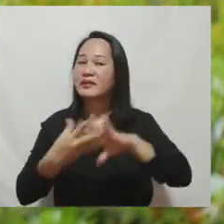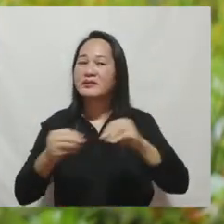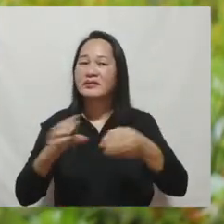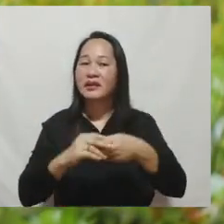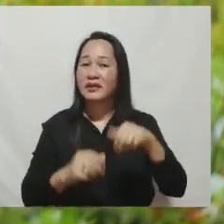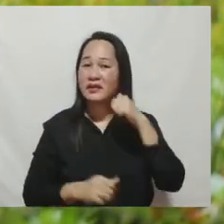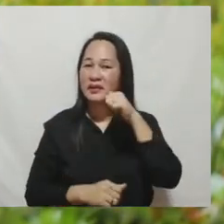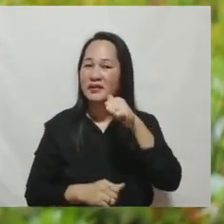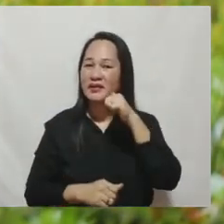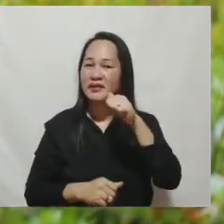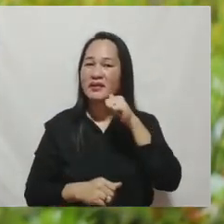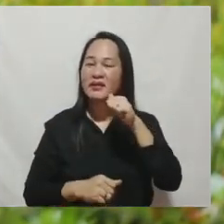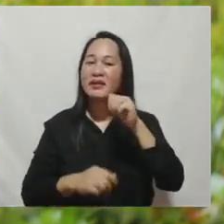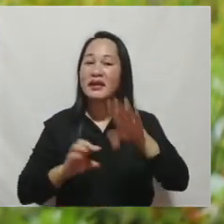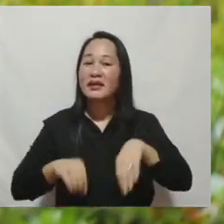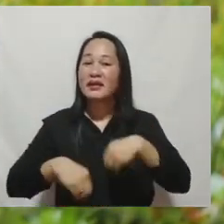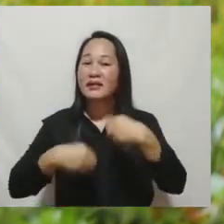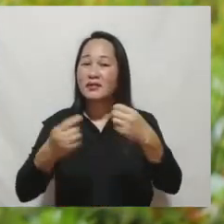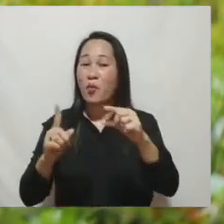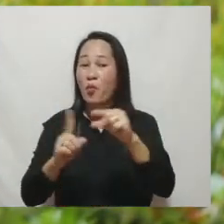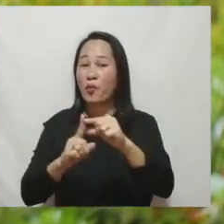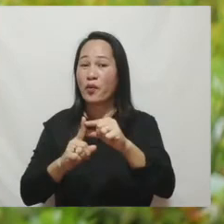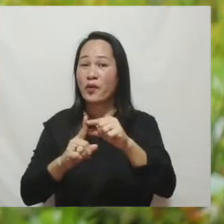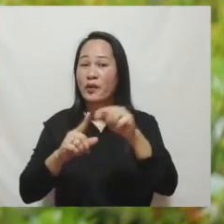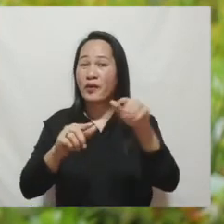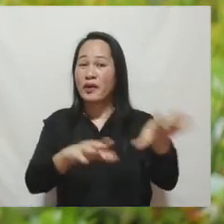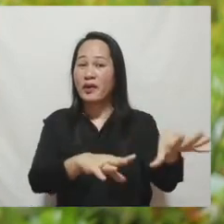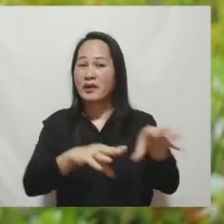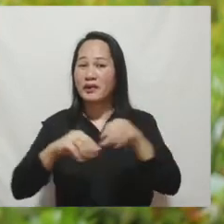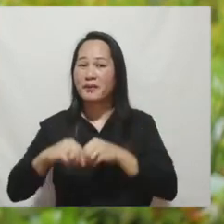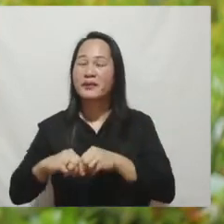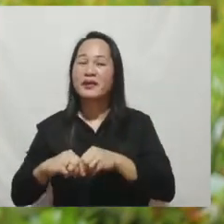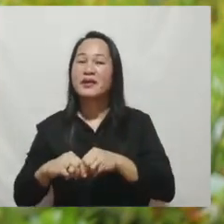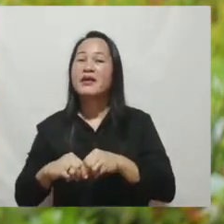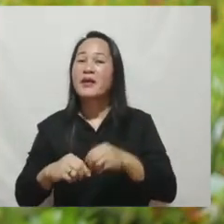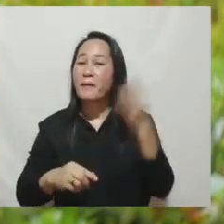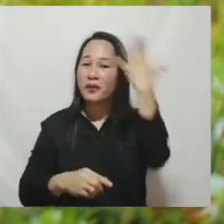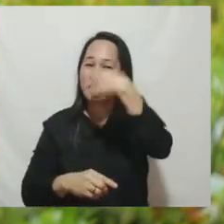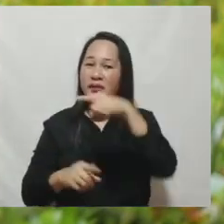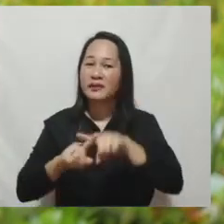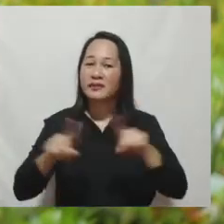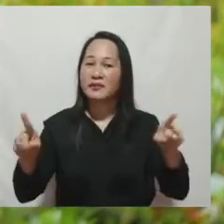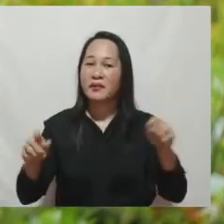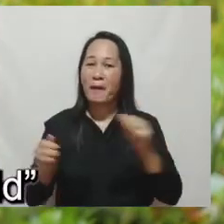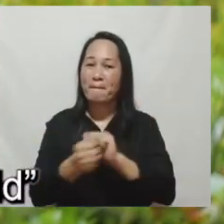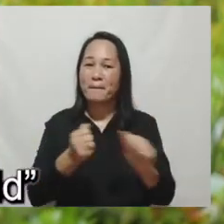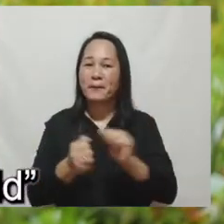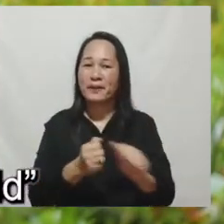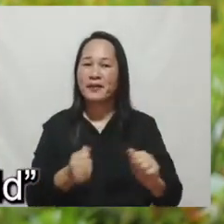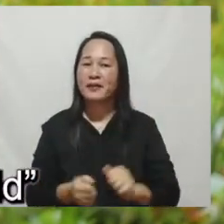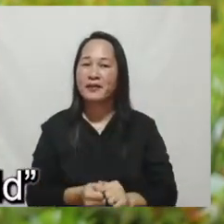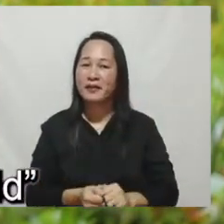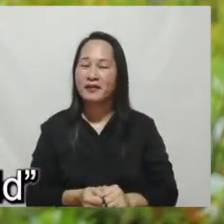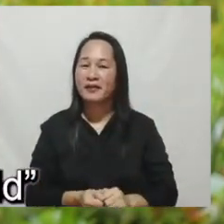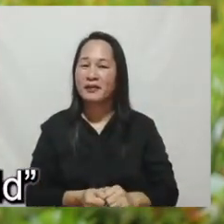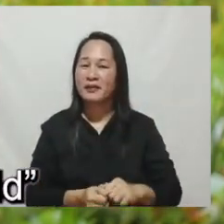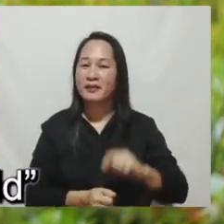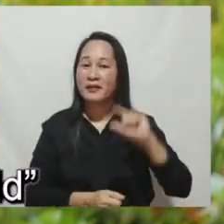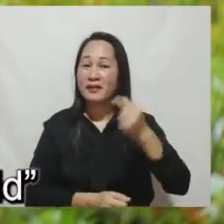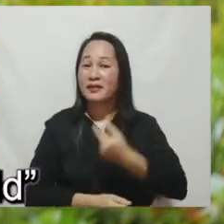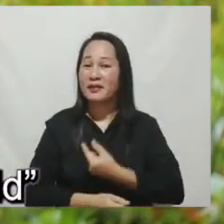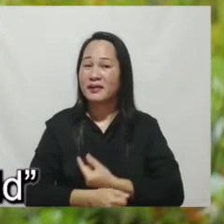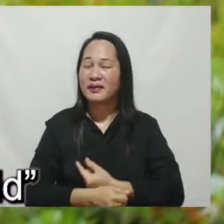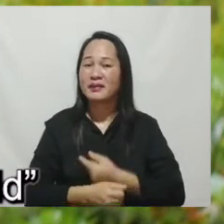word adopted a beautiful and different meaning. Here is our guest storyteller to read us the story